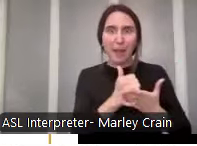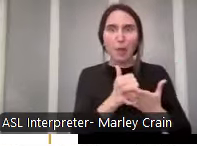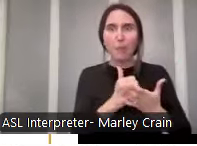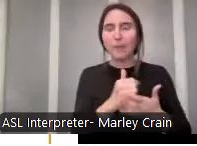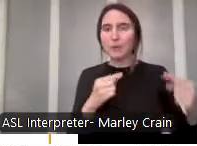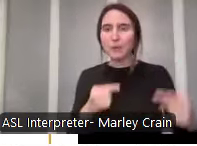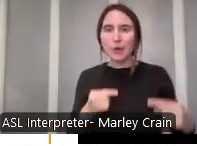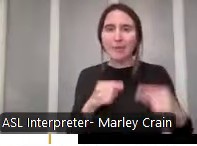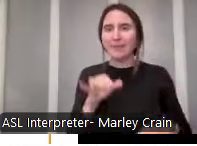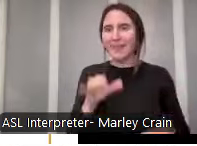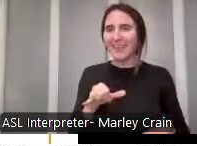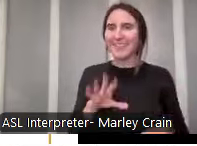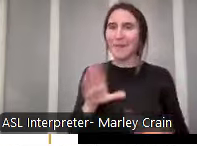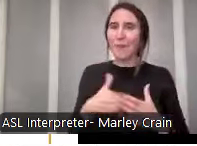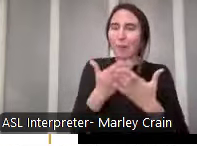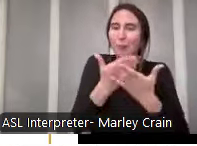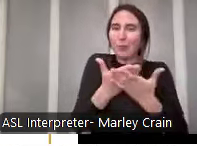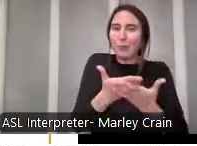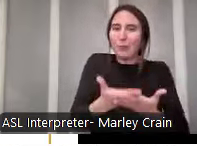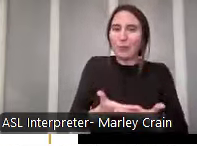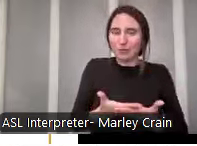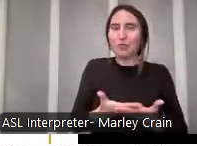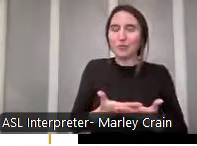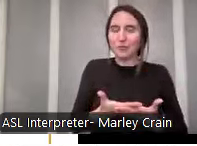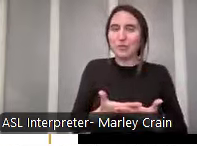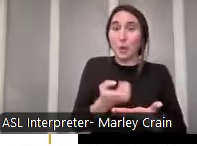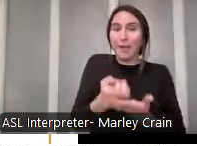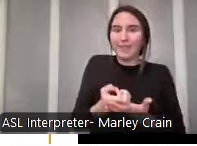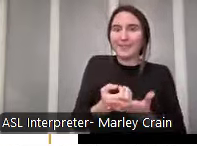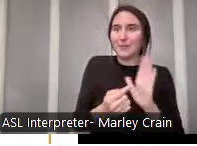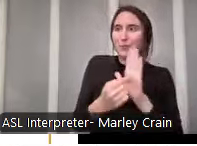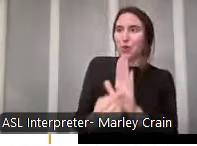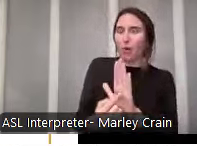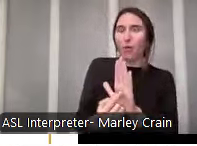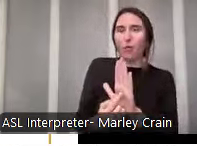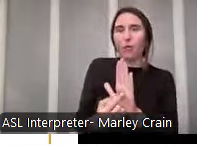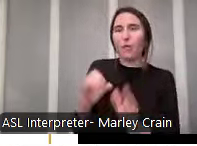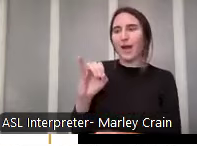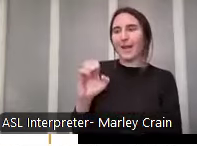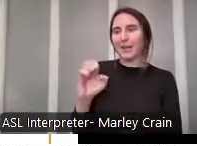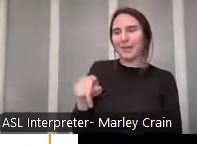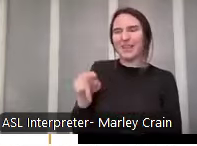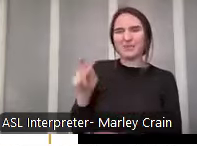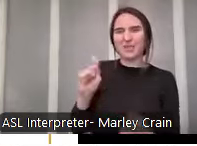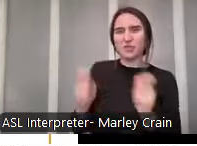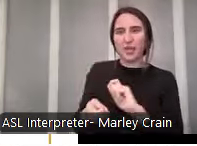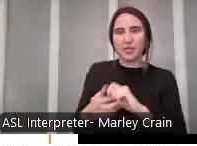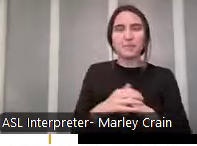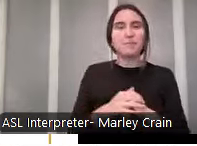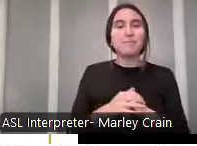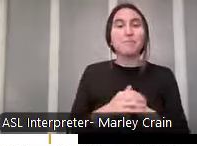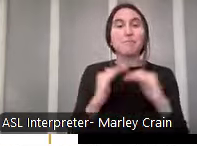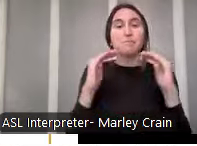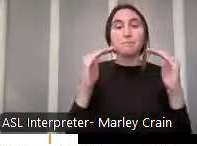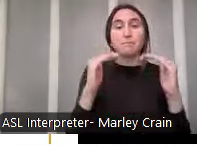out a strong case for why you need something different. You want to ask for an IEP meeting in writing. It can be in an